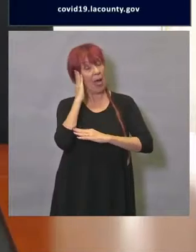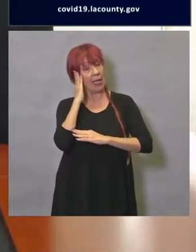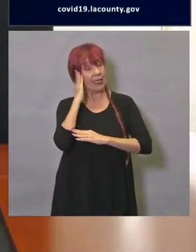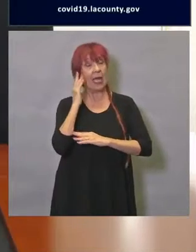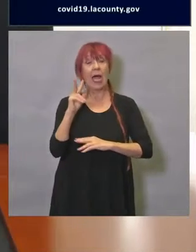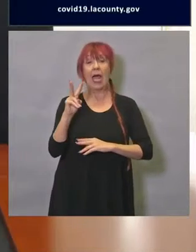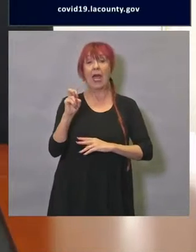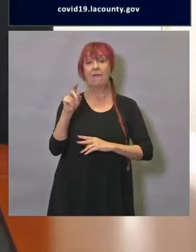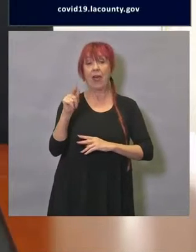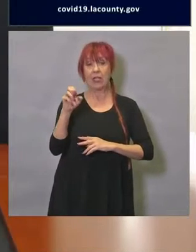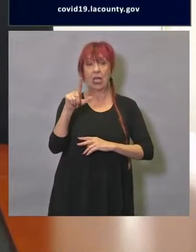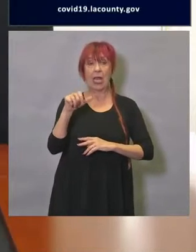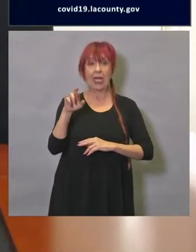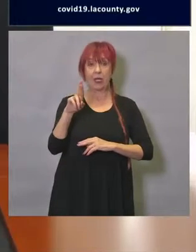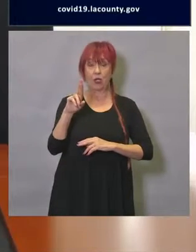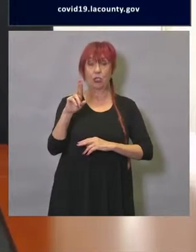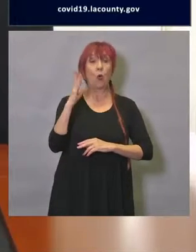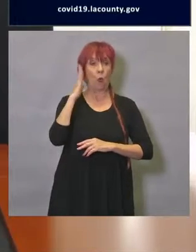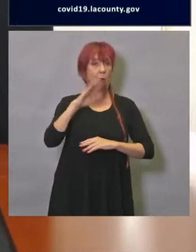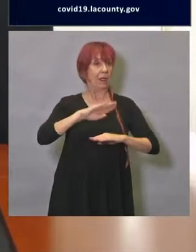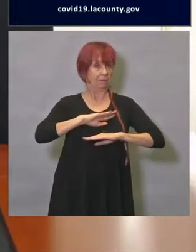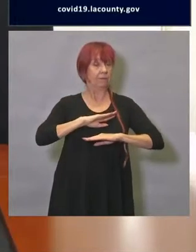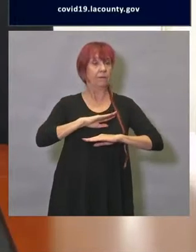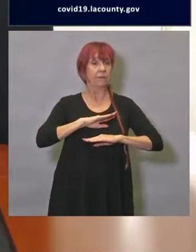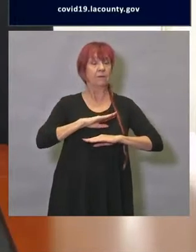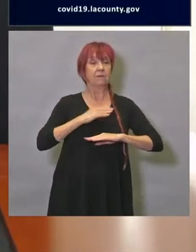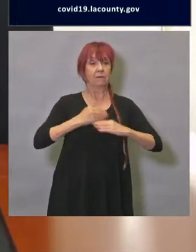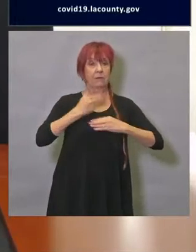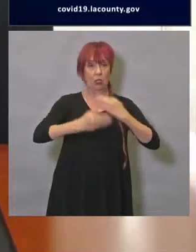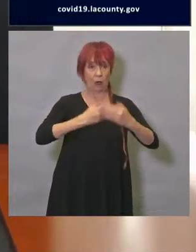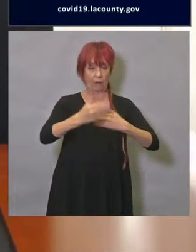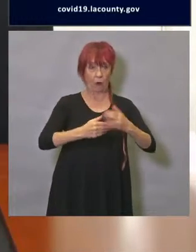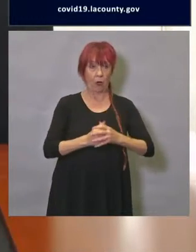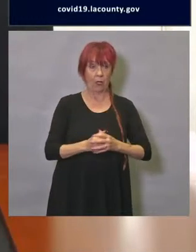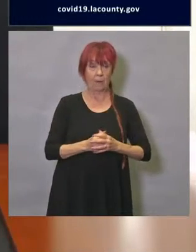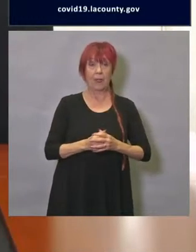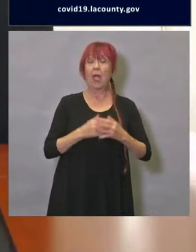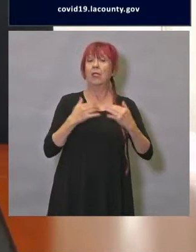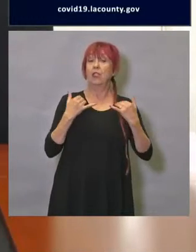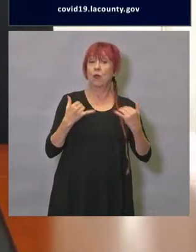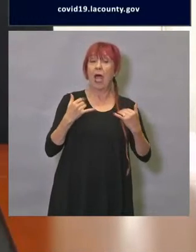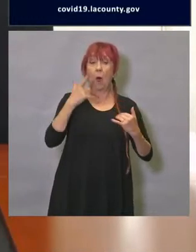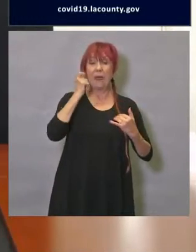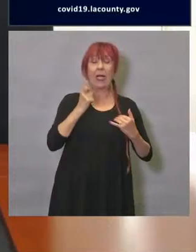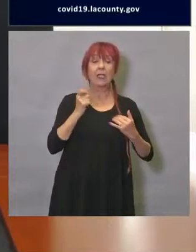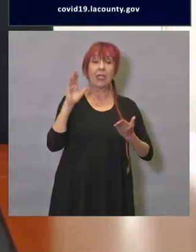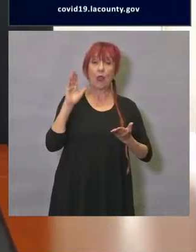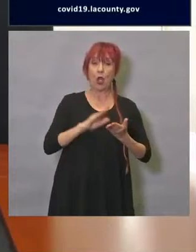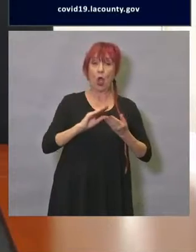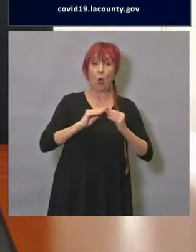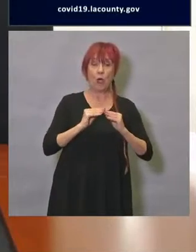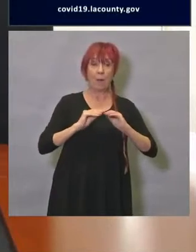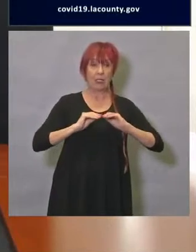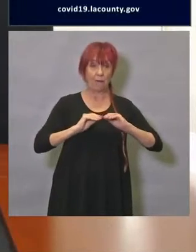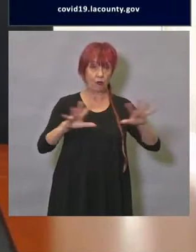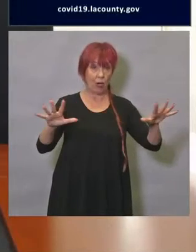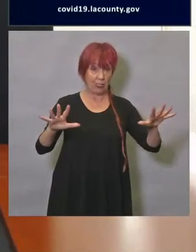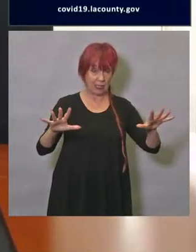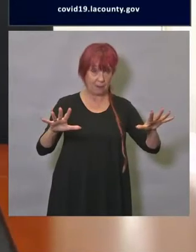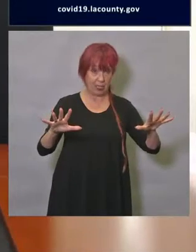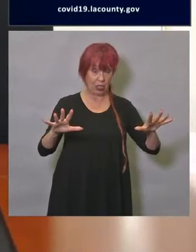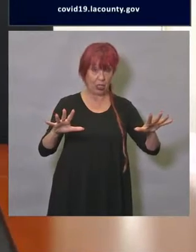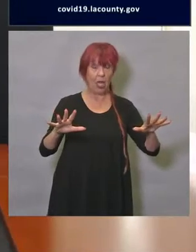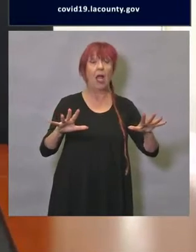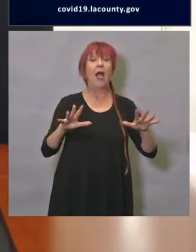next month. With that in mind, and because of the relatively low level of community transmission, the frequency of the hospital bed